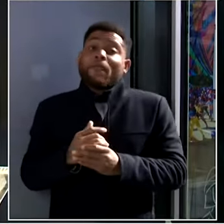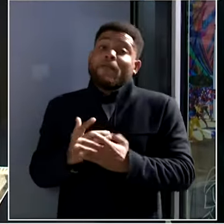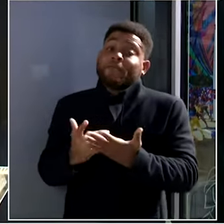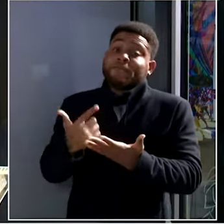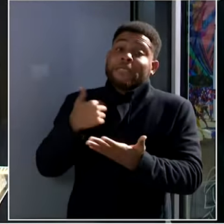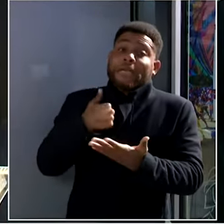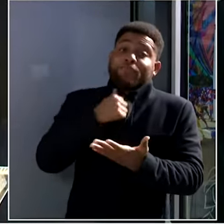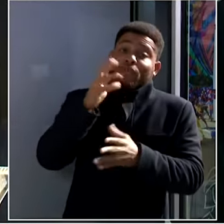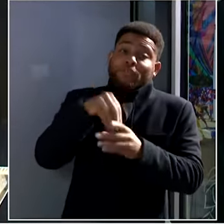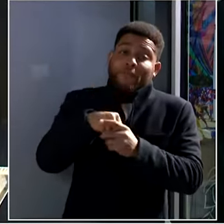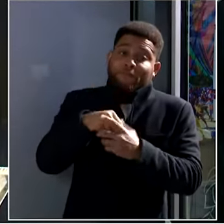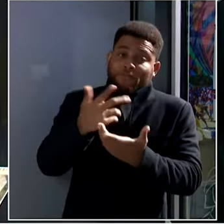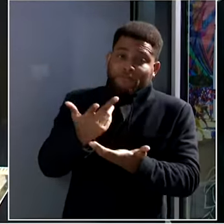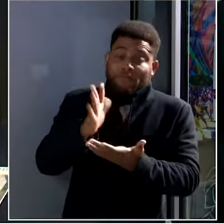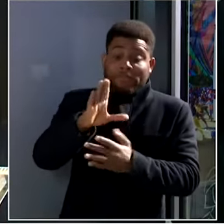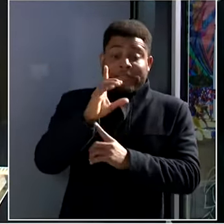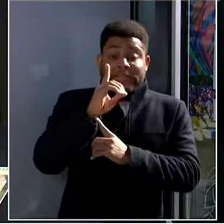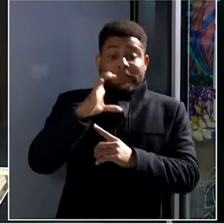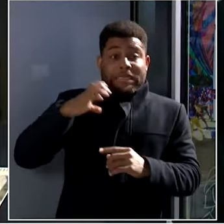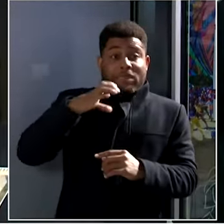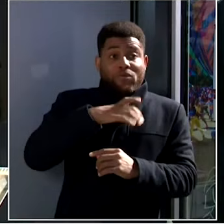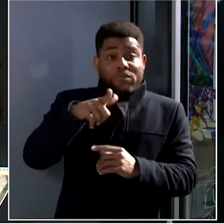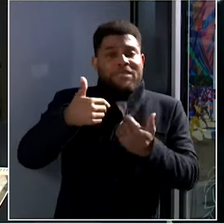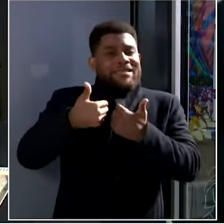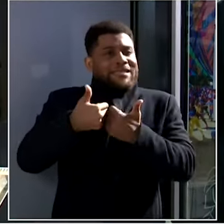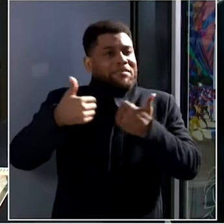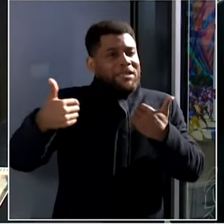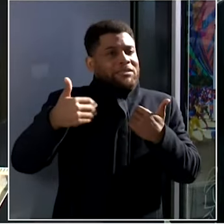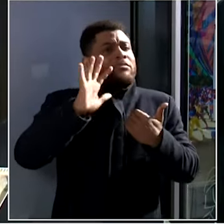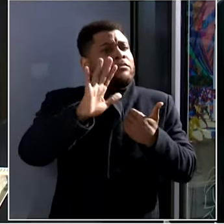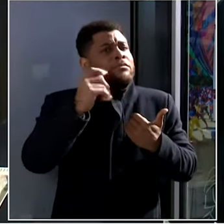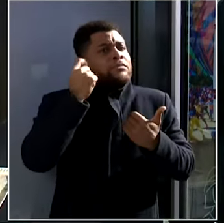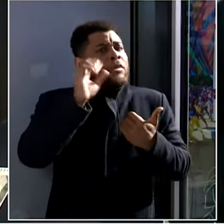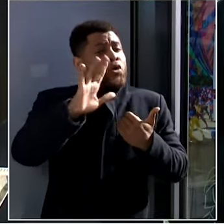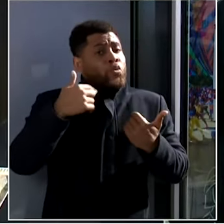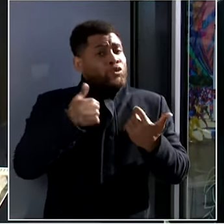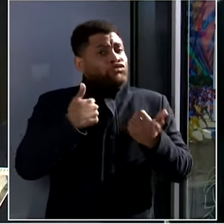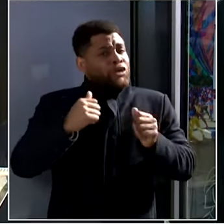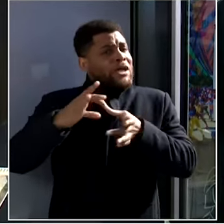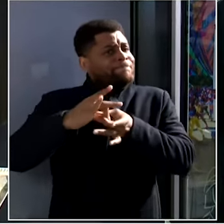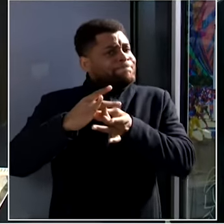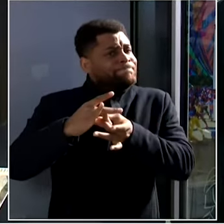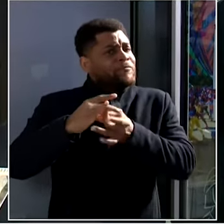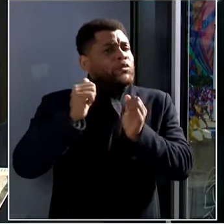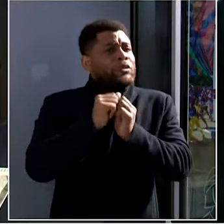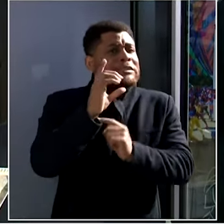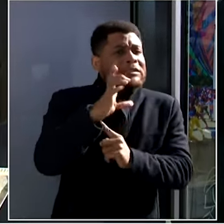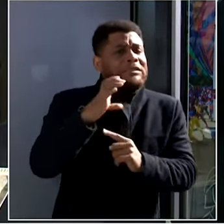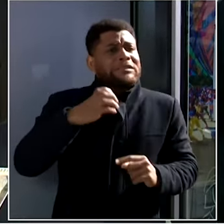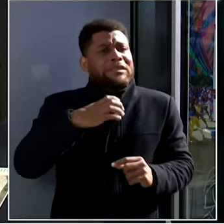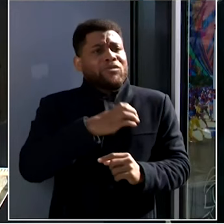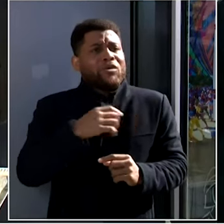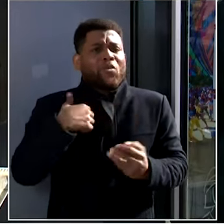where we've worked with the council to try to have more people with law enforcement experience on